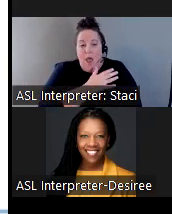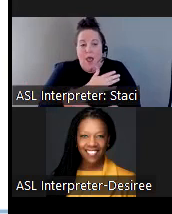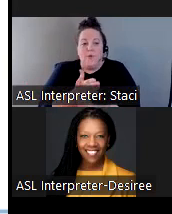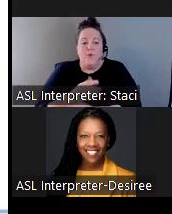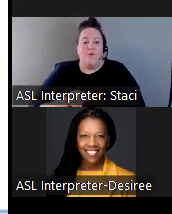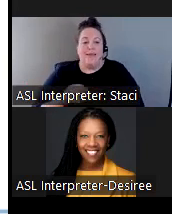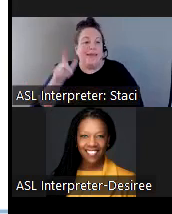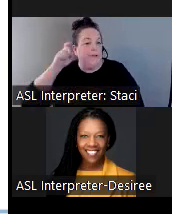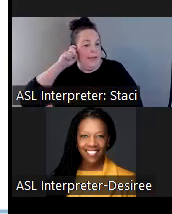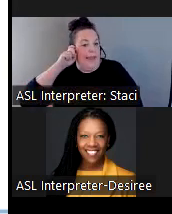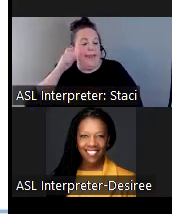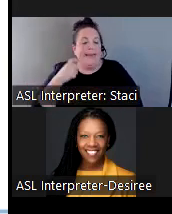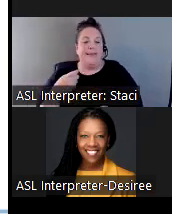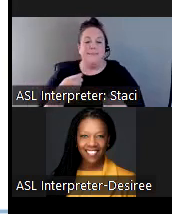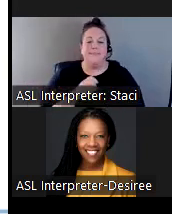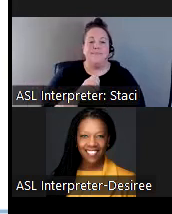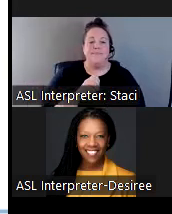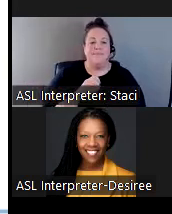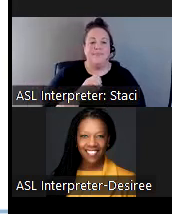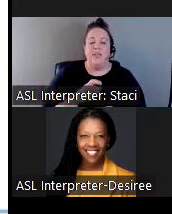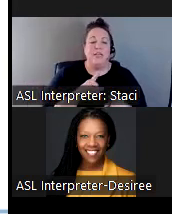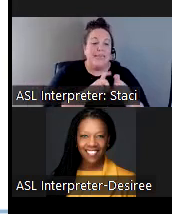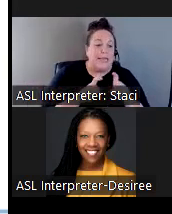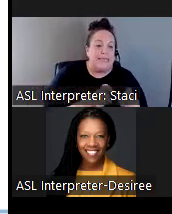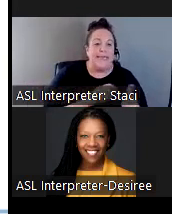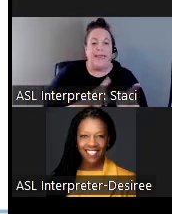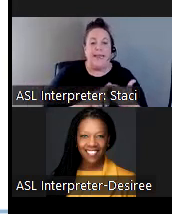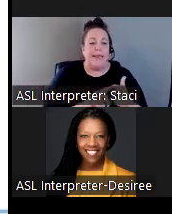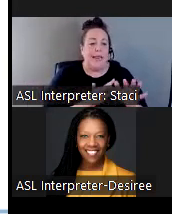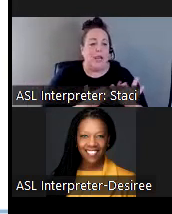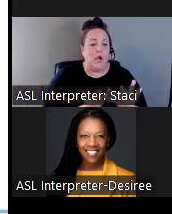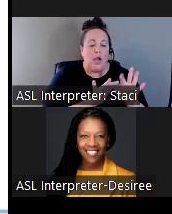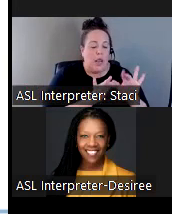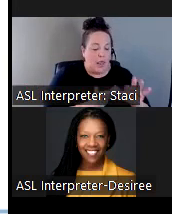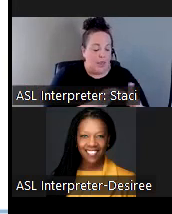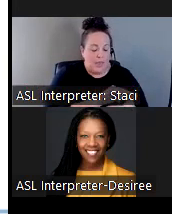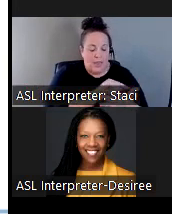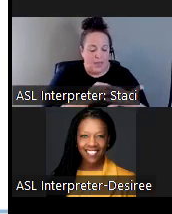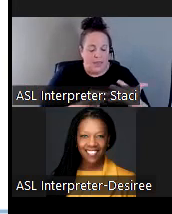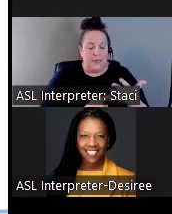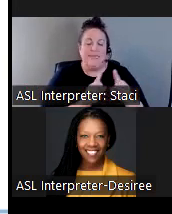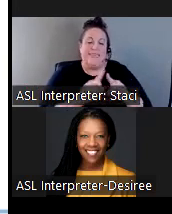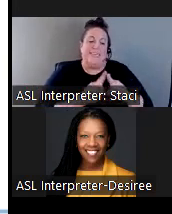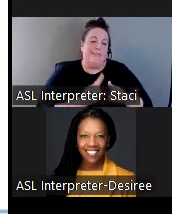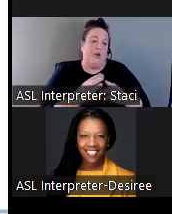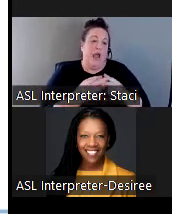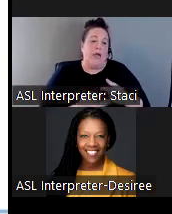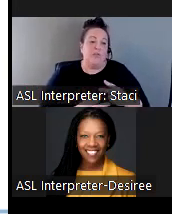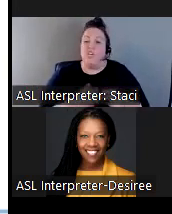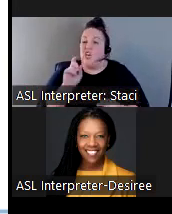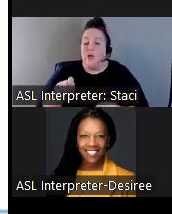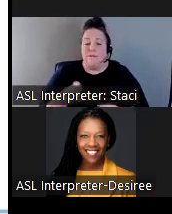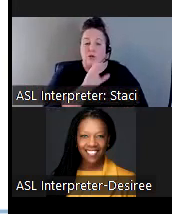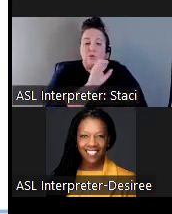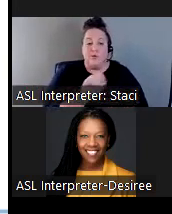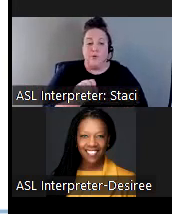fitting, electroacoustic testing, et cetera, et cetera. So please go to this. You don't have to do babies from 0 to